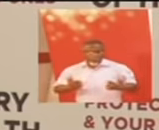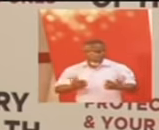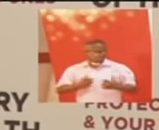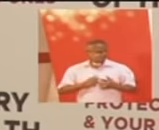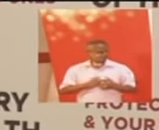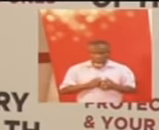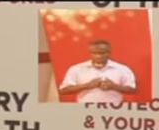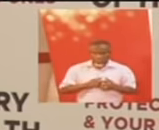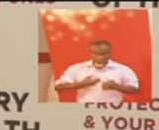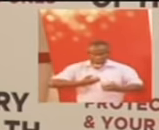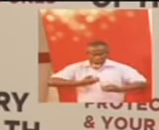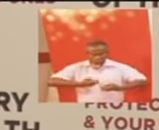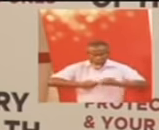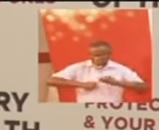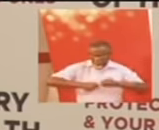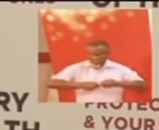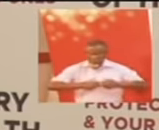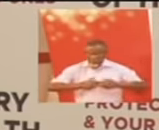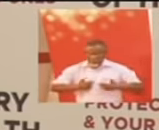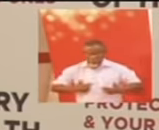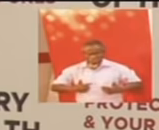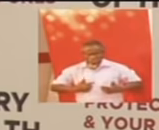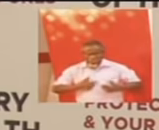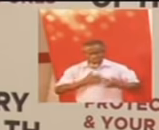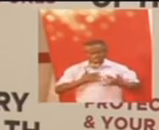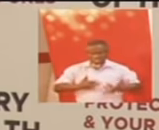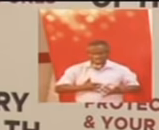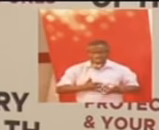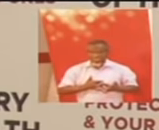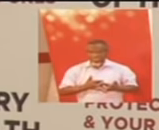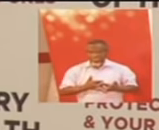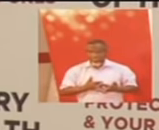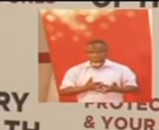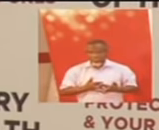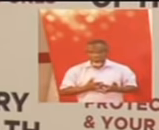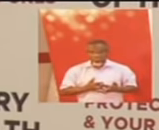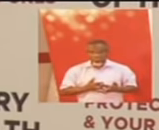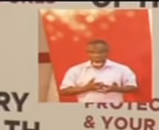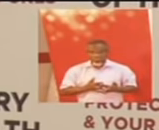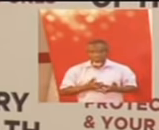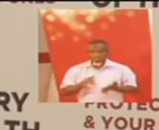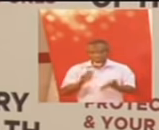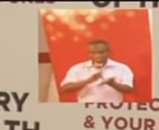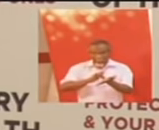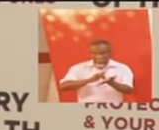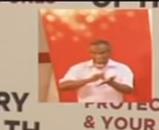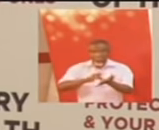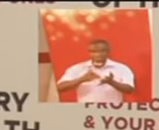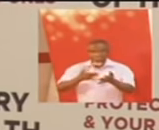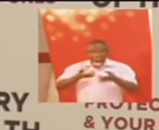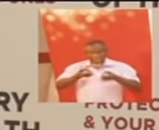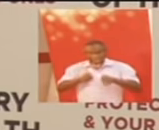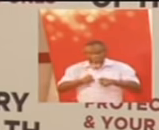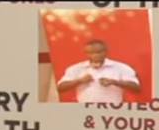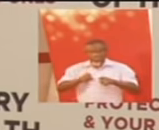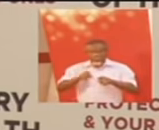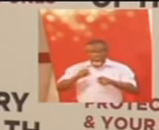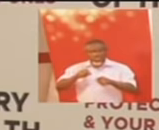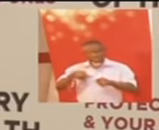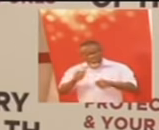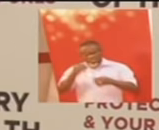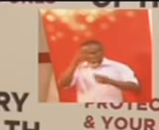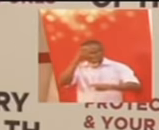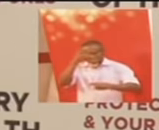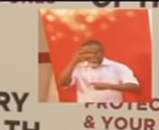pulmonary diseases, and asthma. So a comorbidity is a medical condition, put simply hypertension